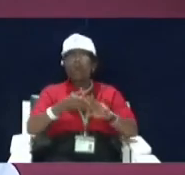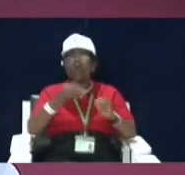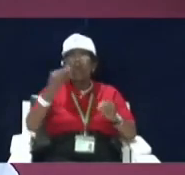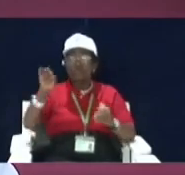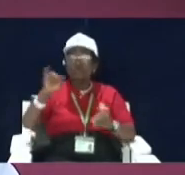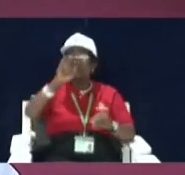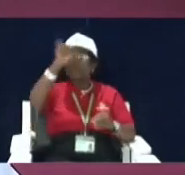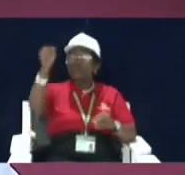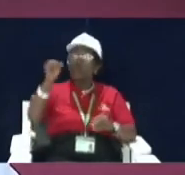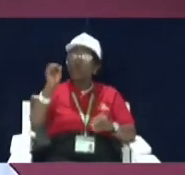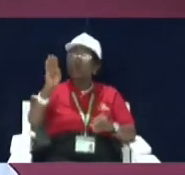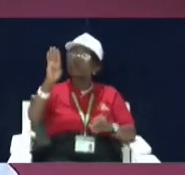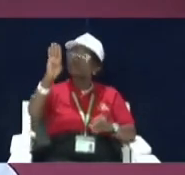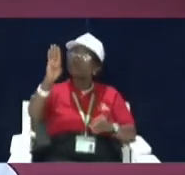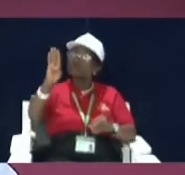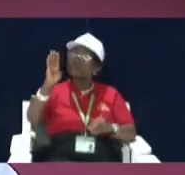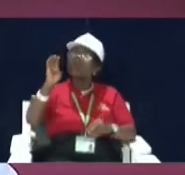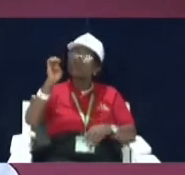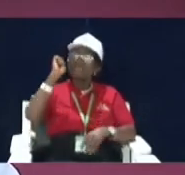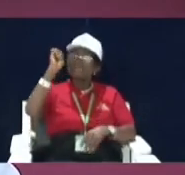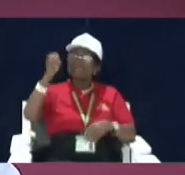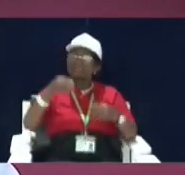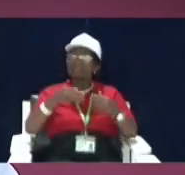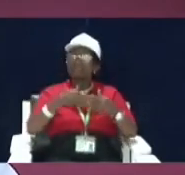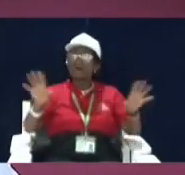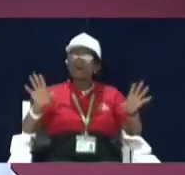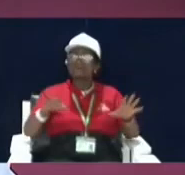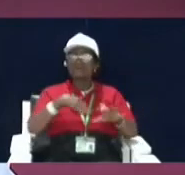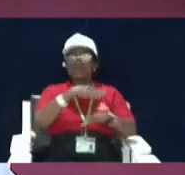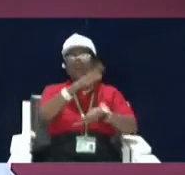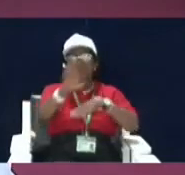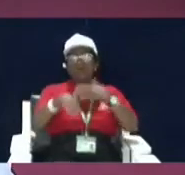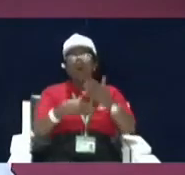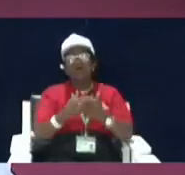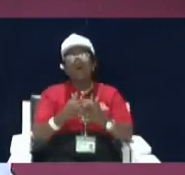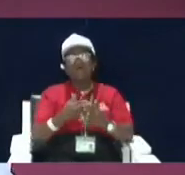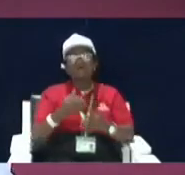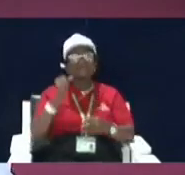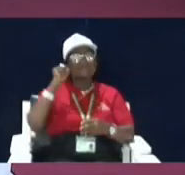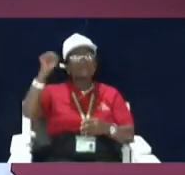He lost all his children and got all of them back.